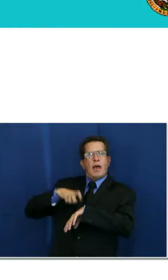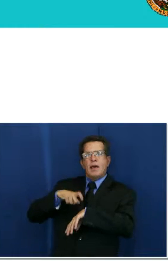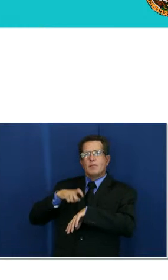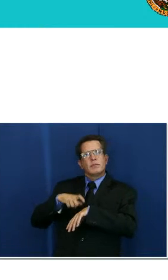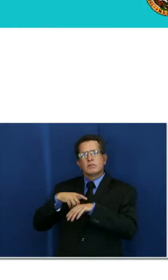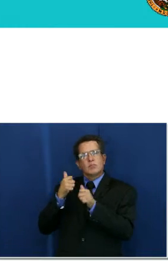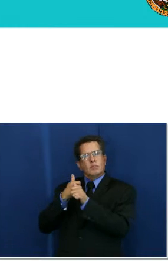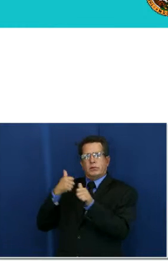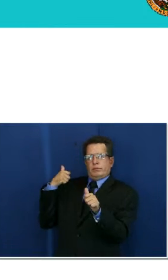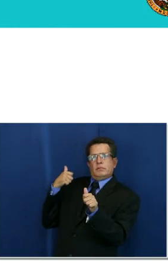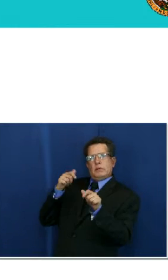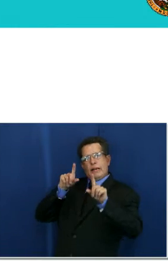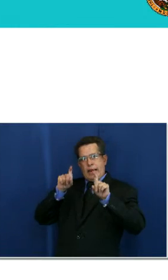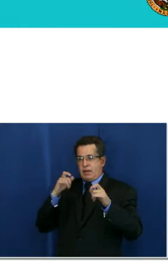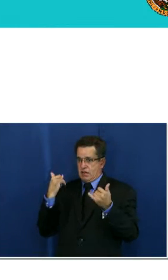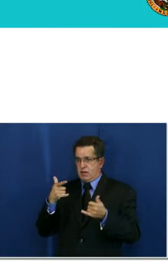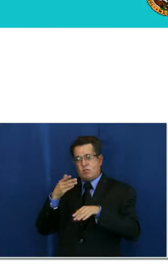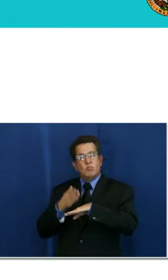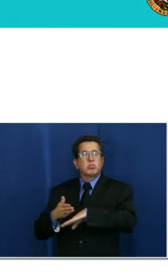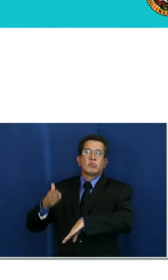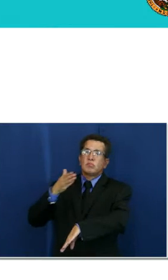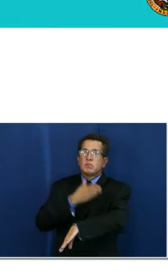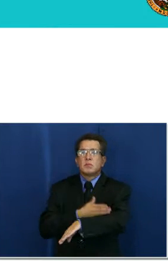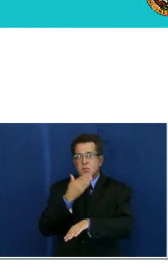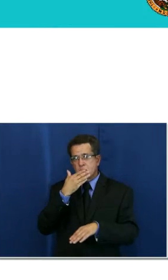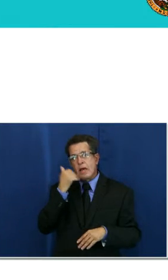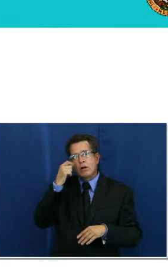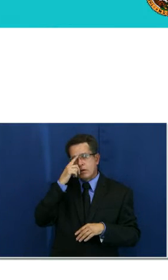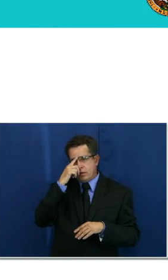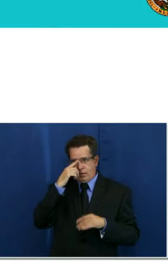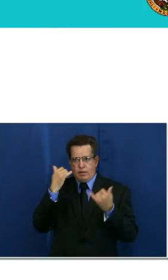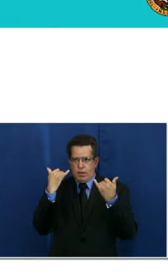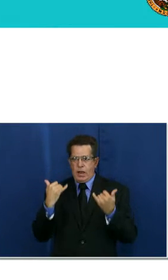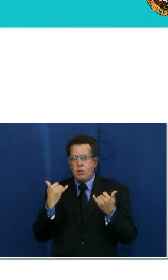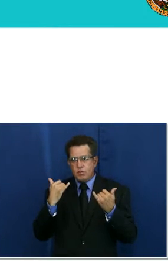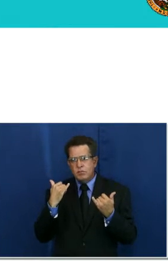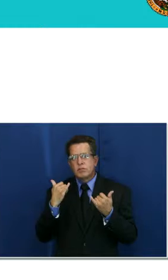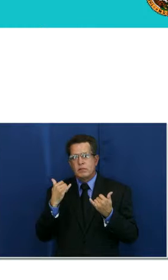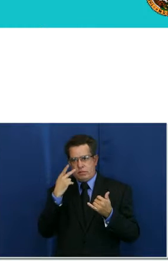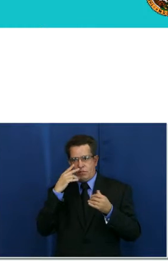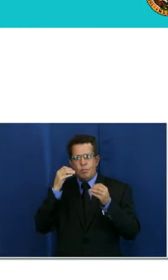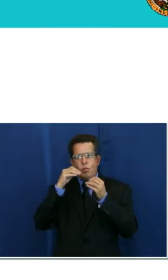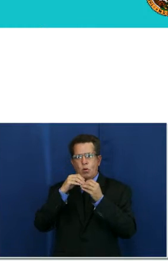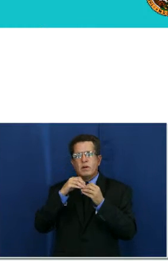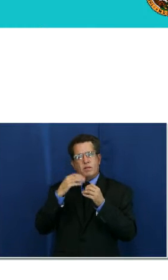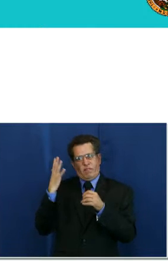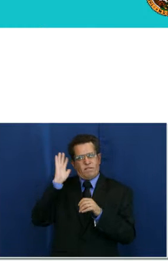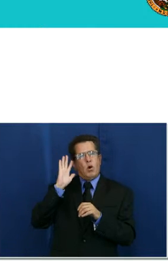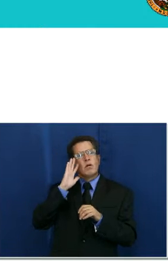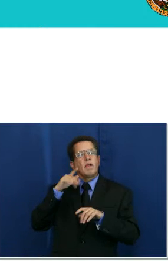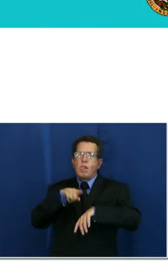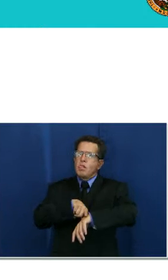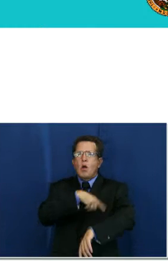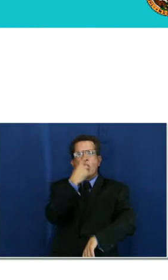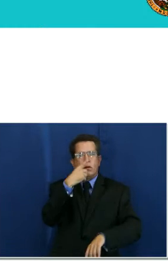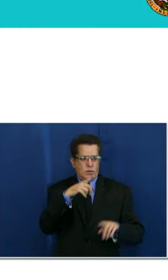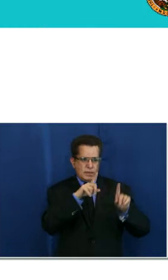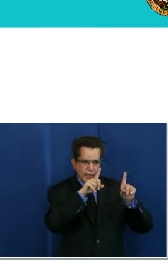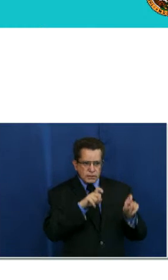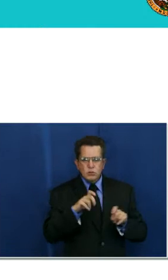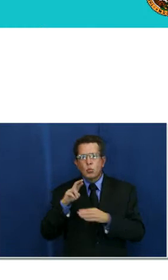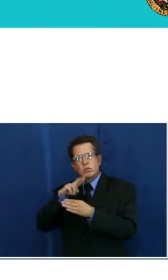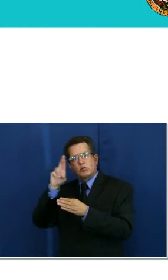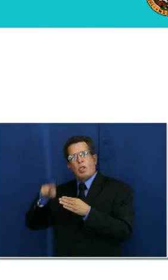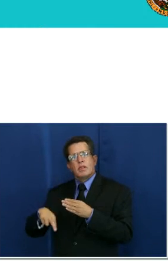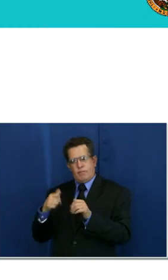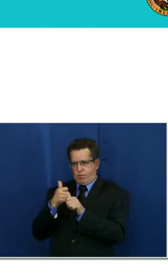testing, ramped up considerably. That put a significant strain on supply chains, and you saw the turnaround time spike significantly, more so